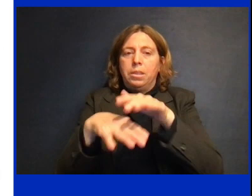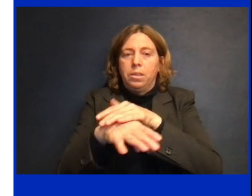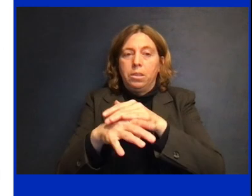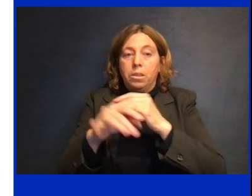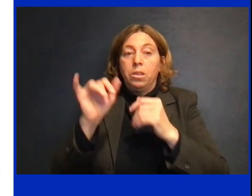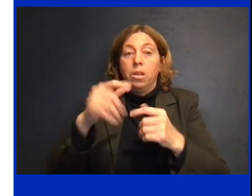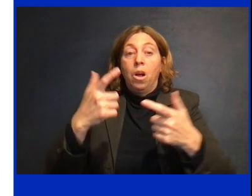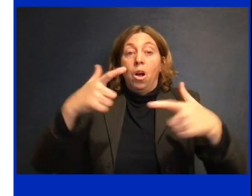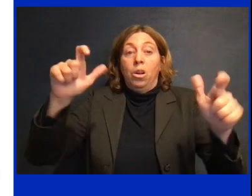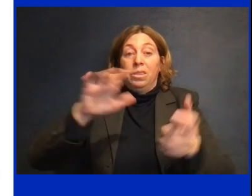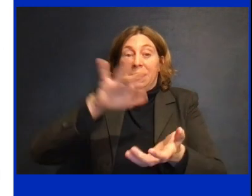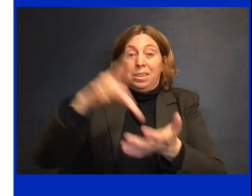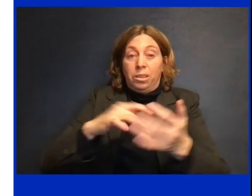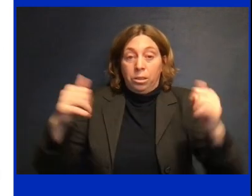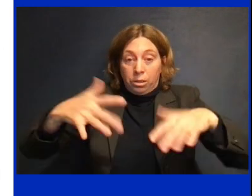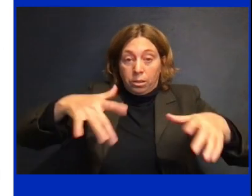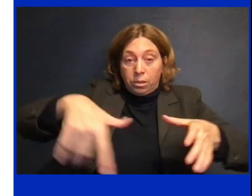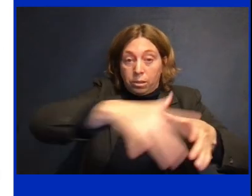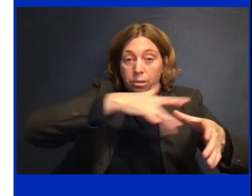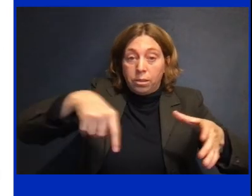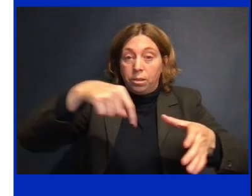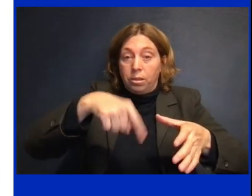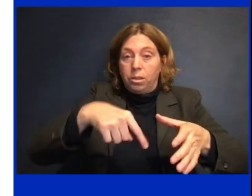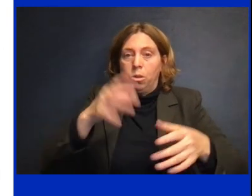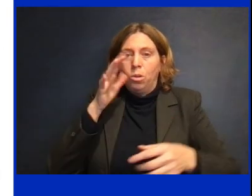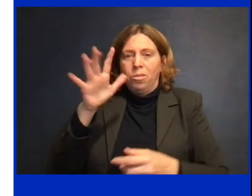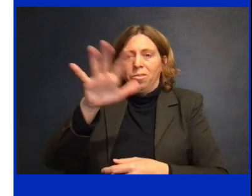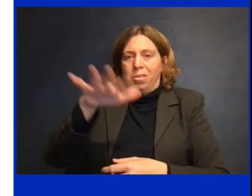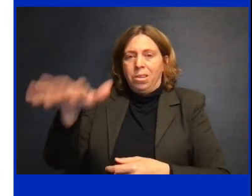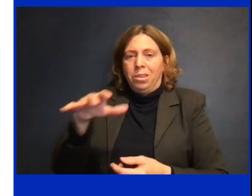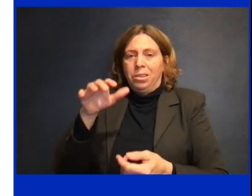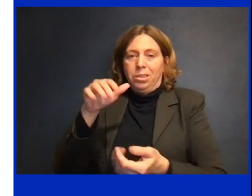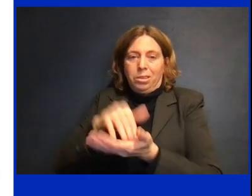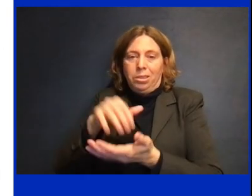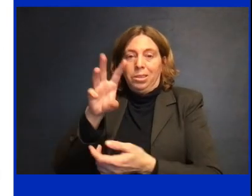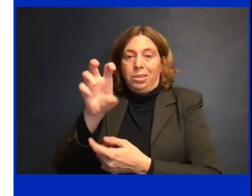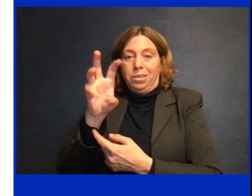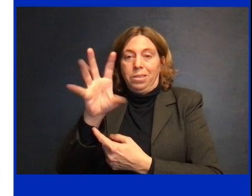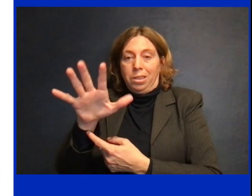Larger central atrium, and finally, approximately